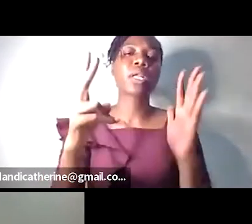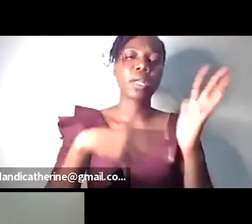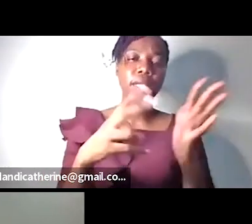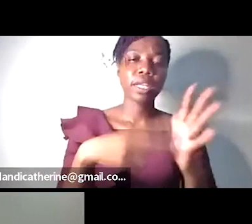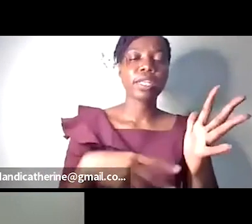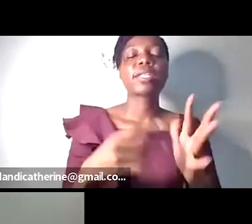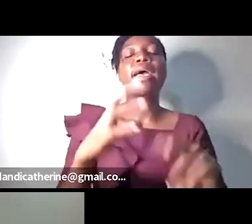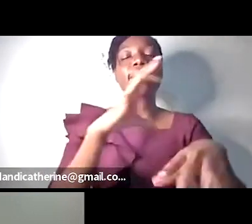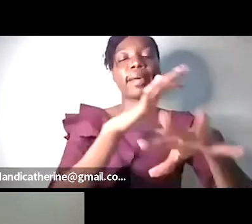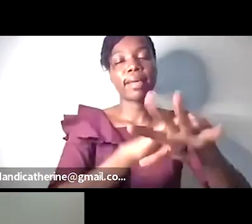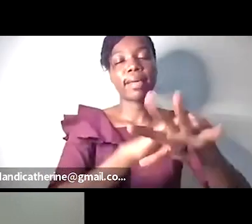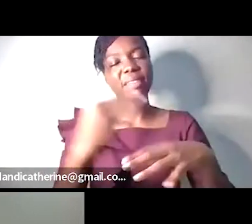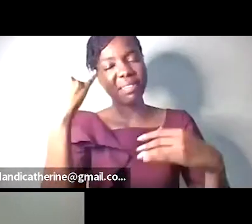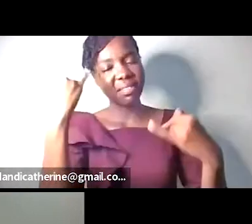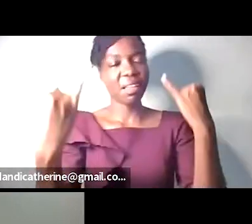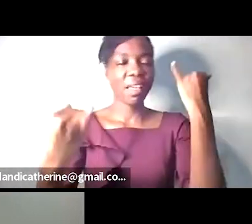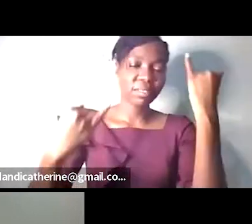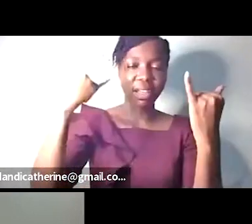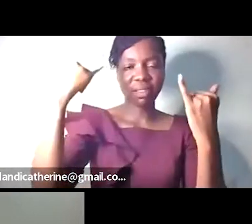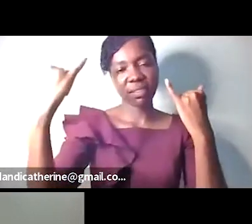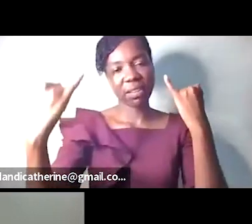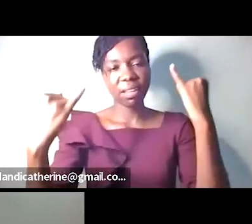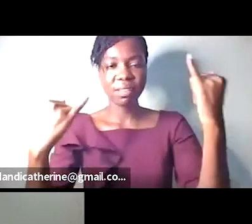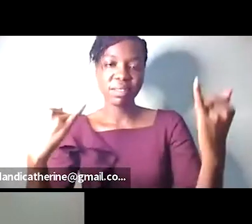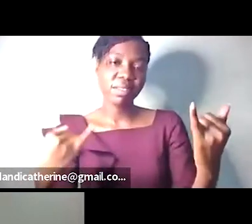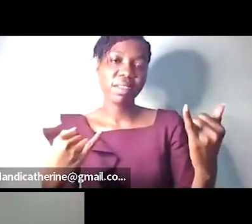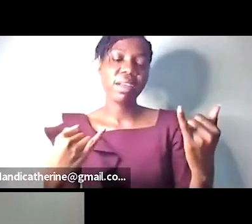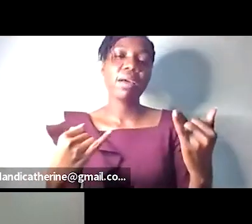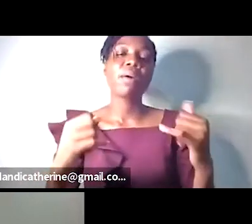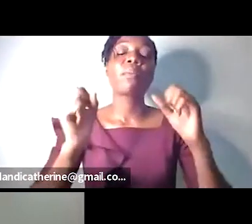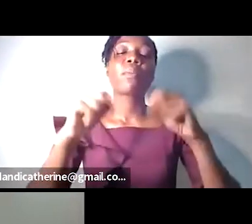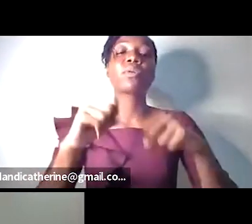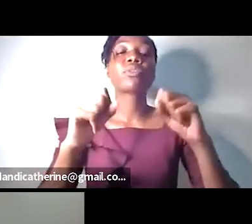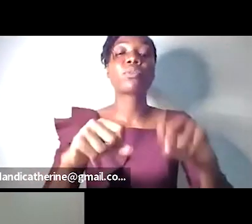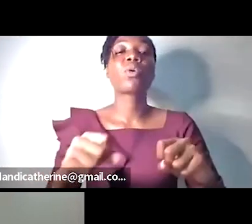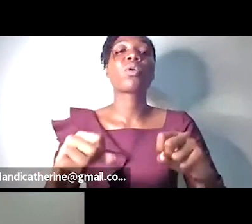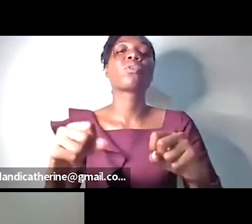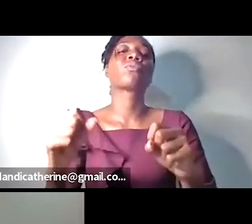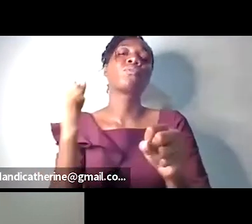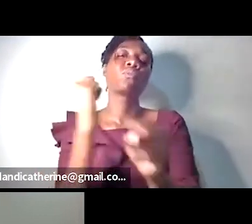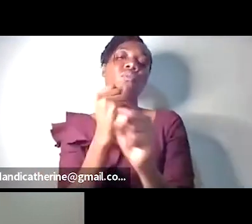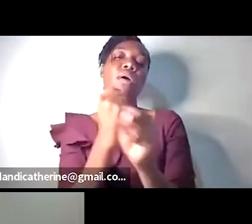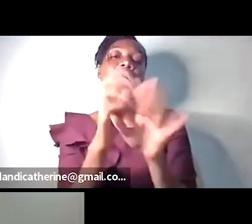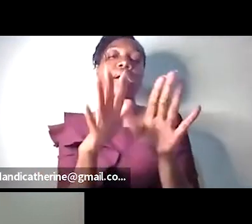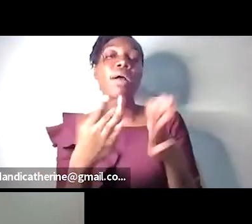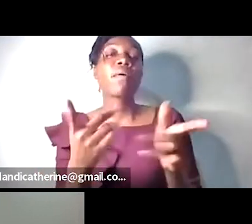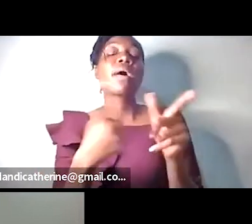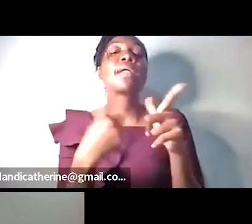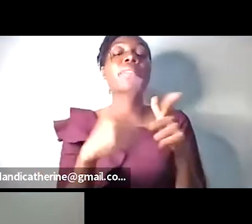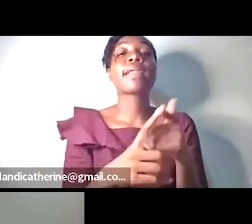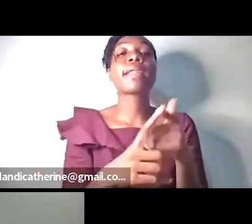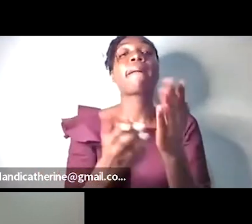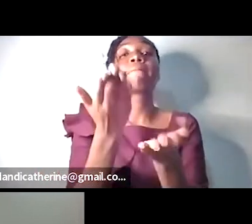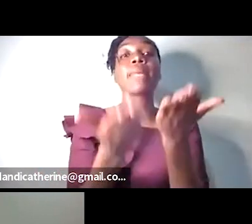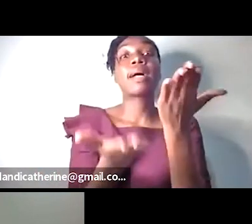you can be able to showcase at work, and also be able to balance how to interact